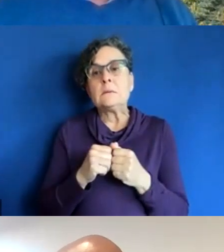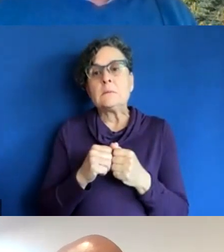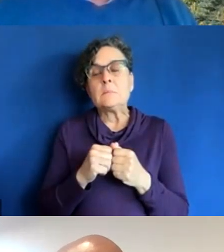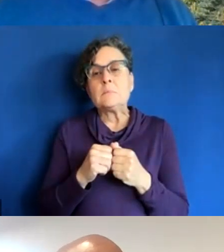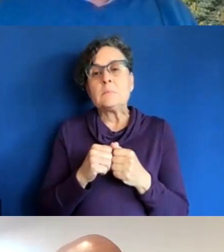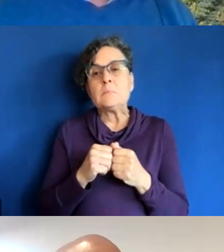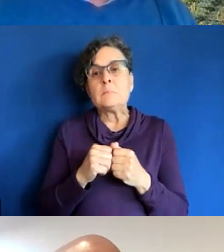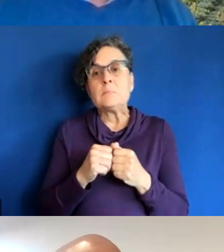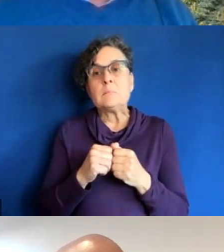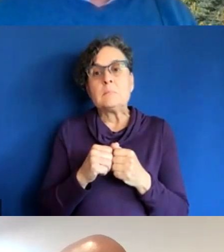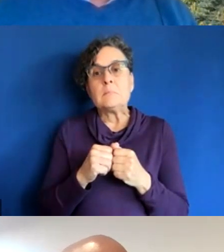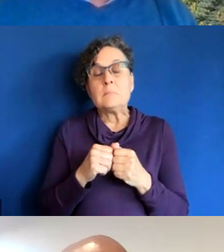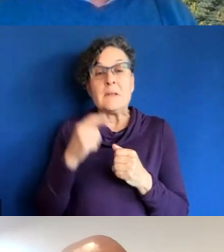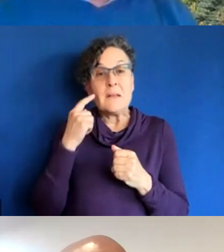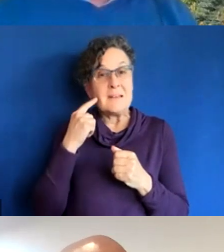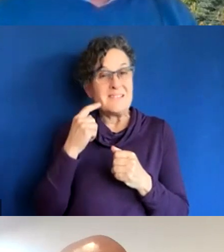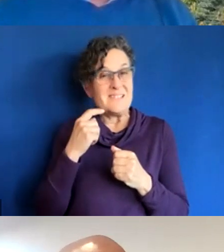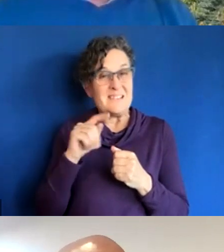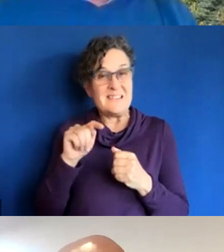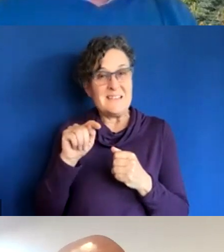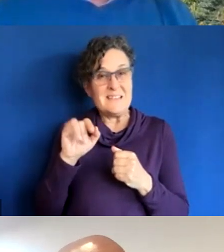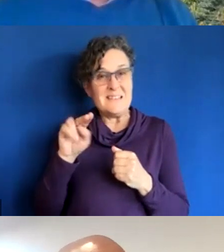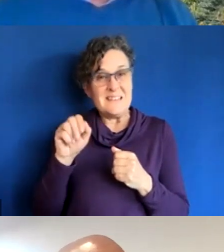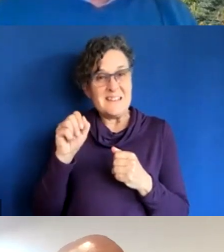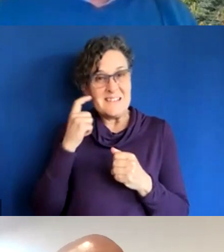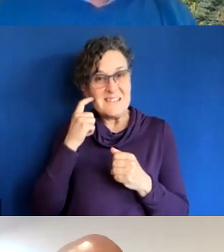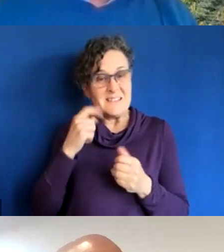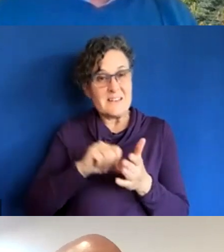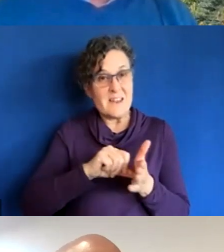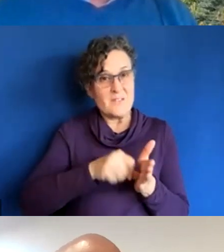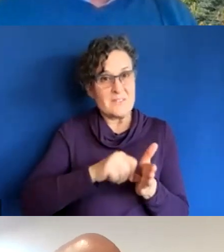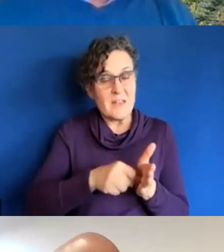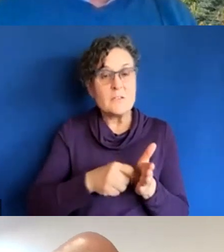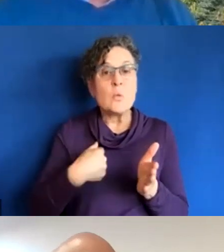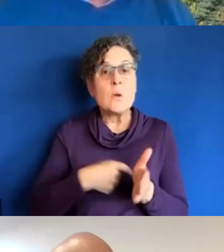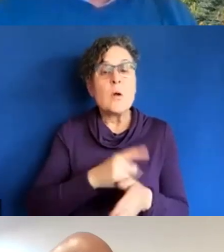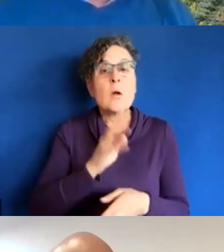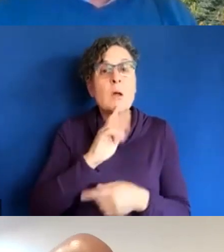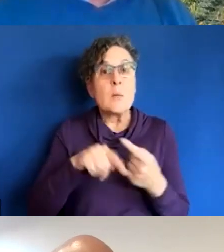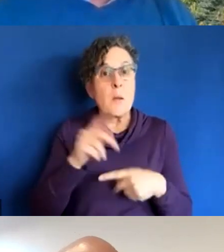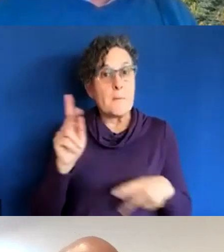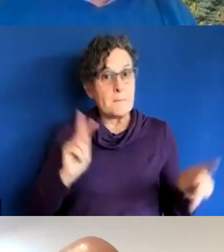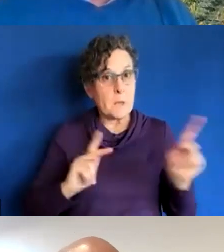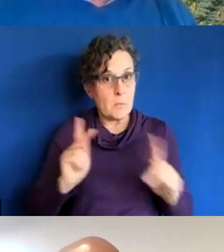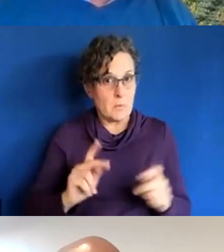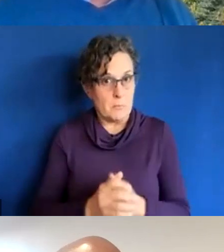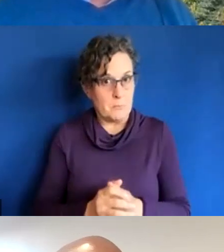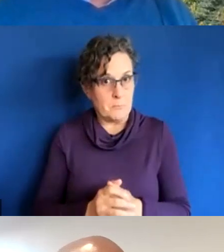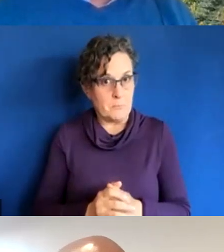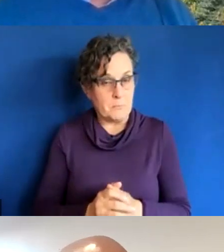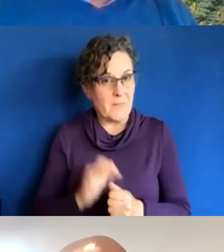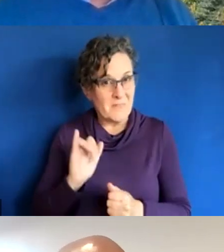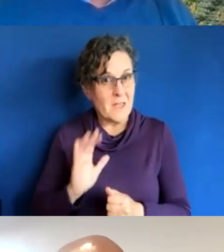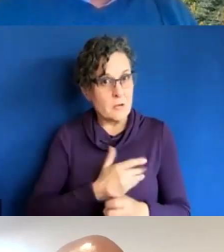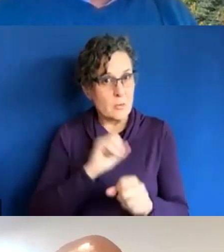our director, Tina, really emphasized the human aspect of what we do, the work that we do. And we